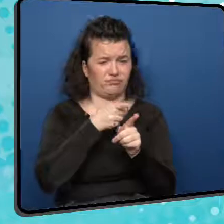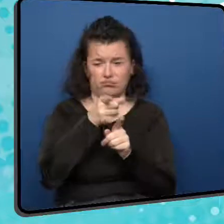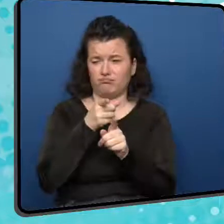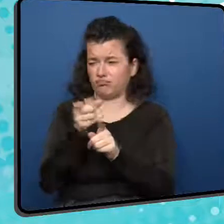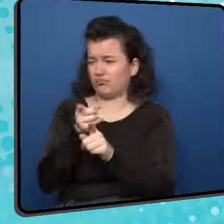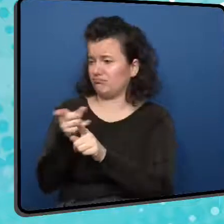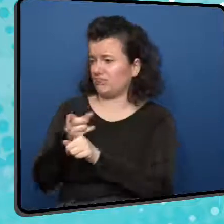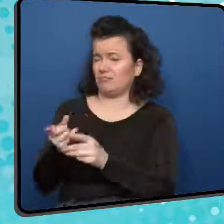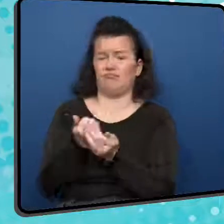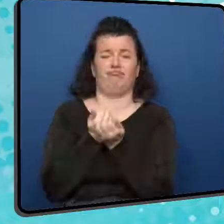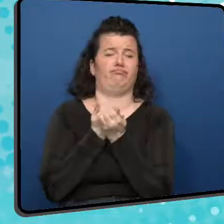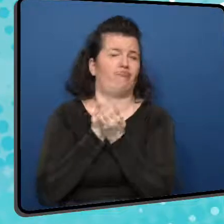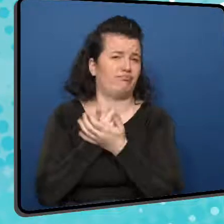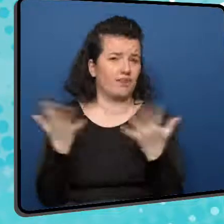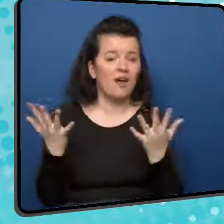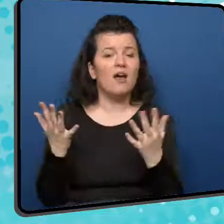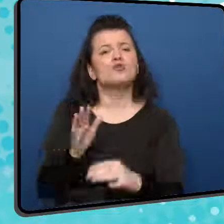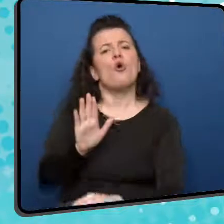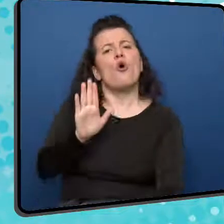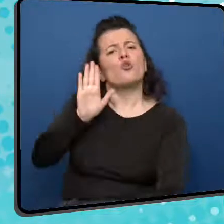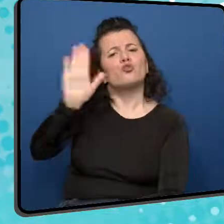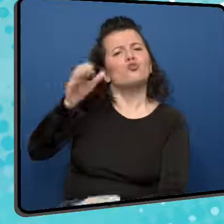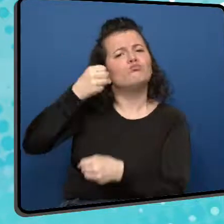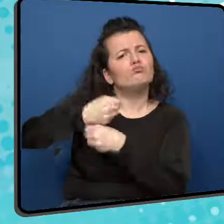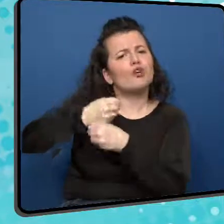look like, an average day? So,